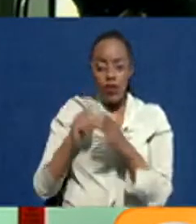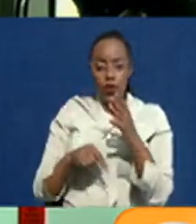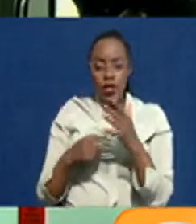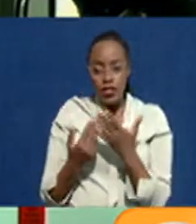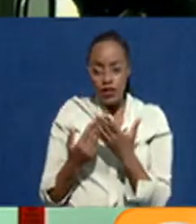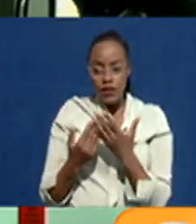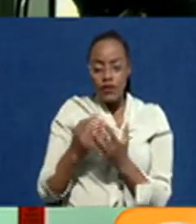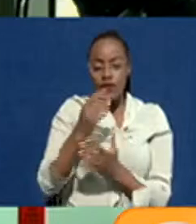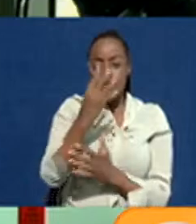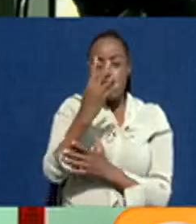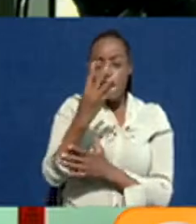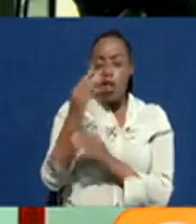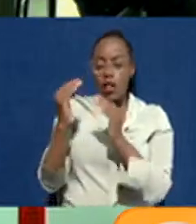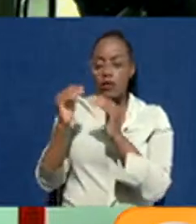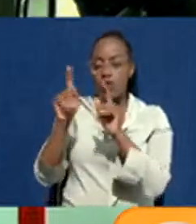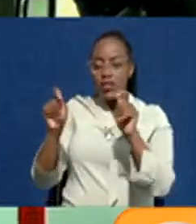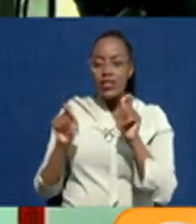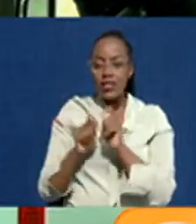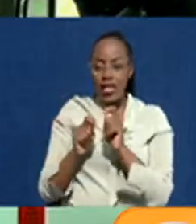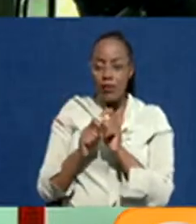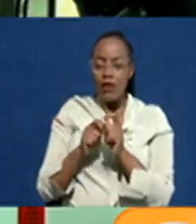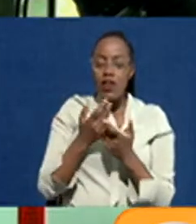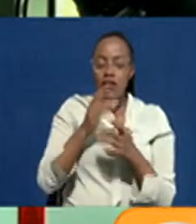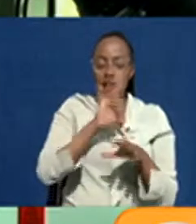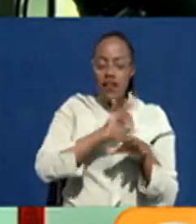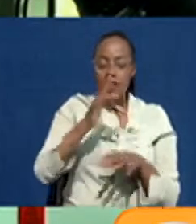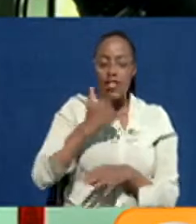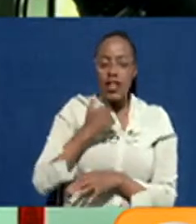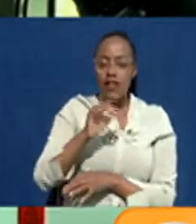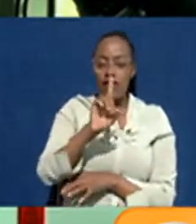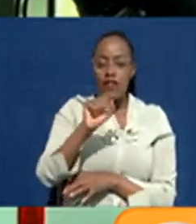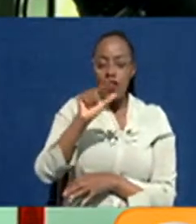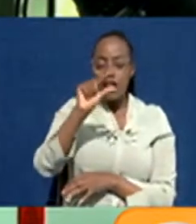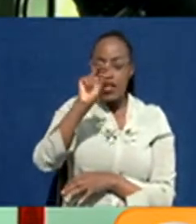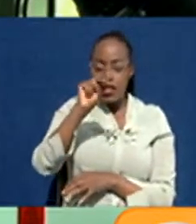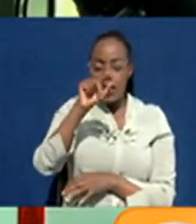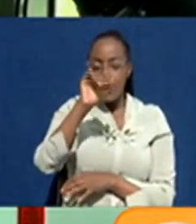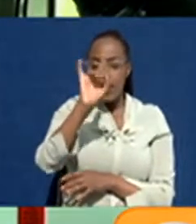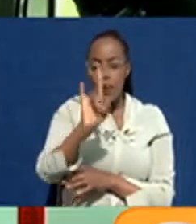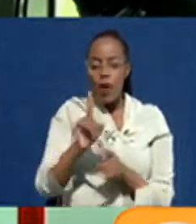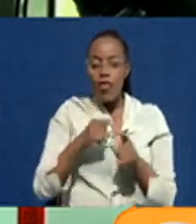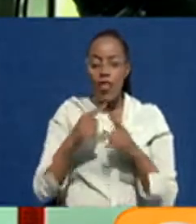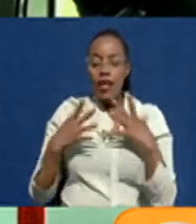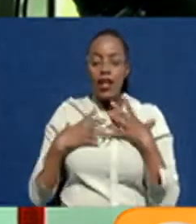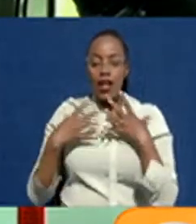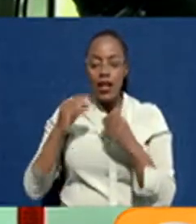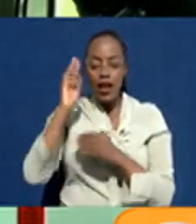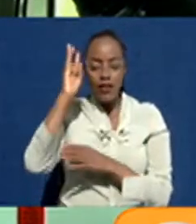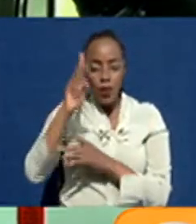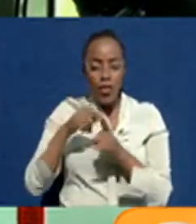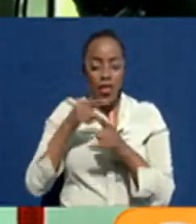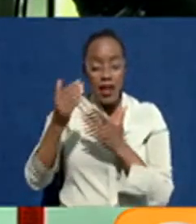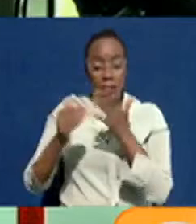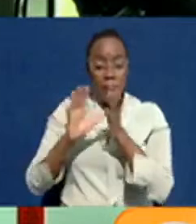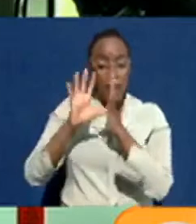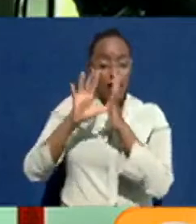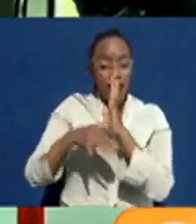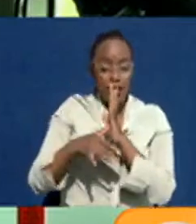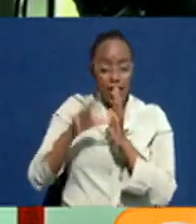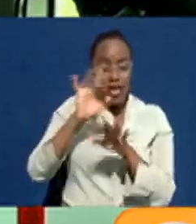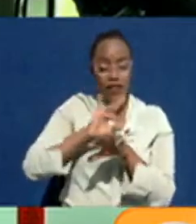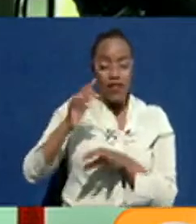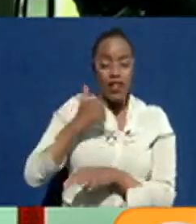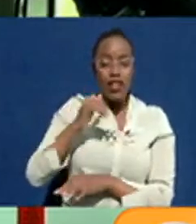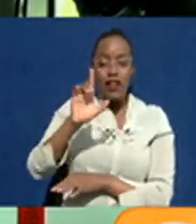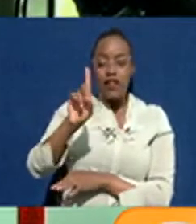four serotypes of dengue. Take an example, you get infected by dengue 1, you recover, and maybe later on you get infected